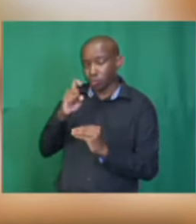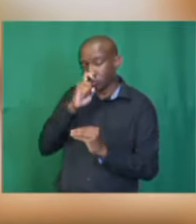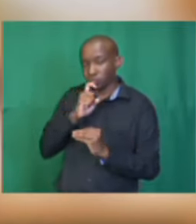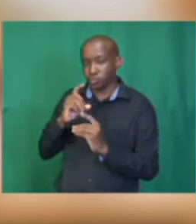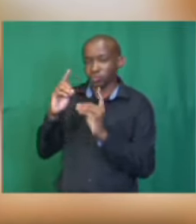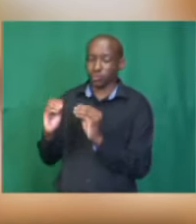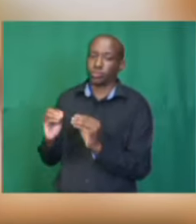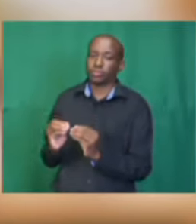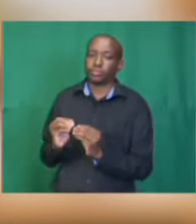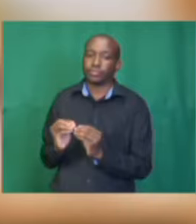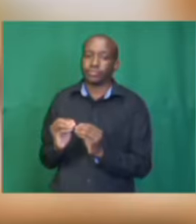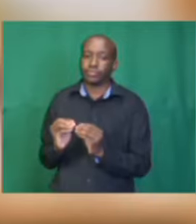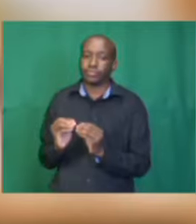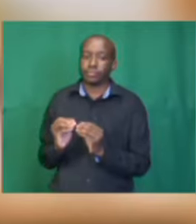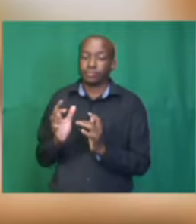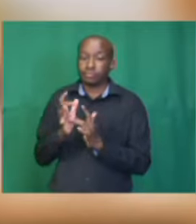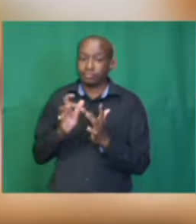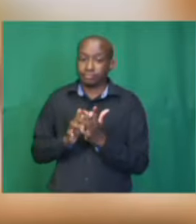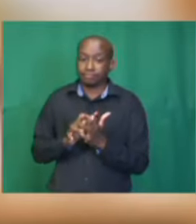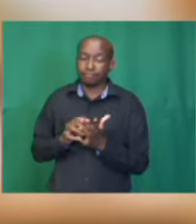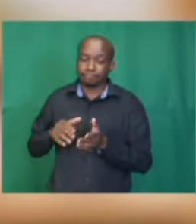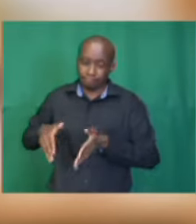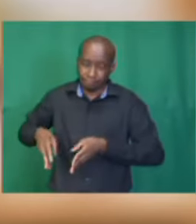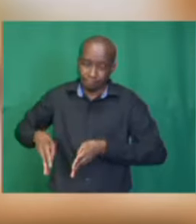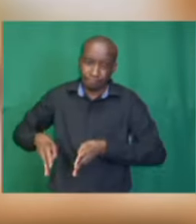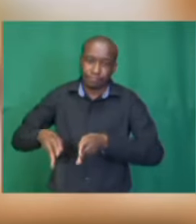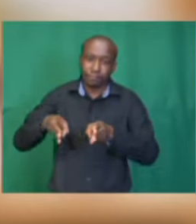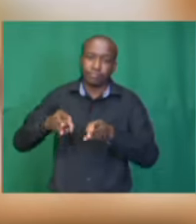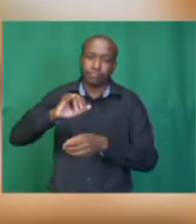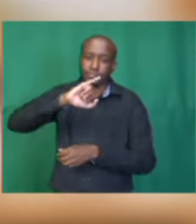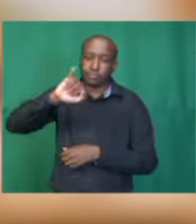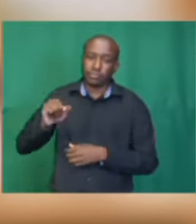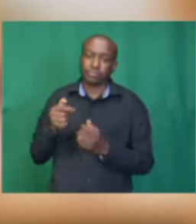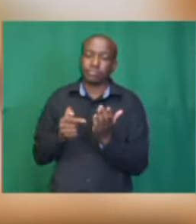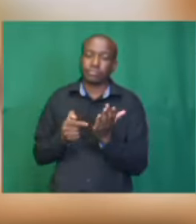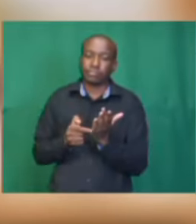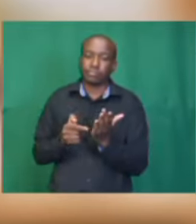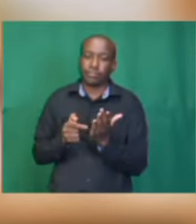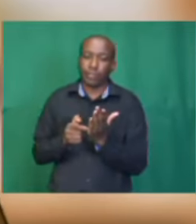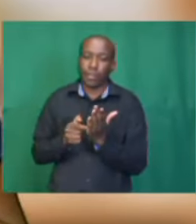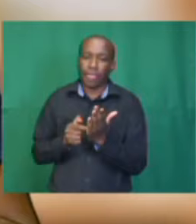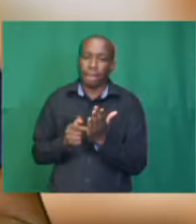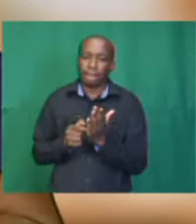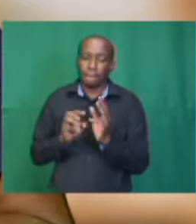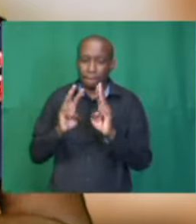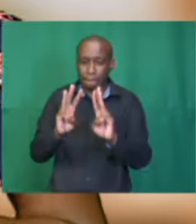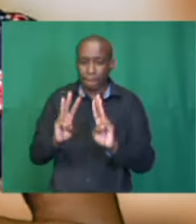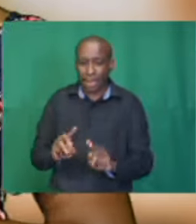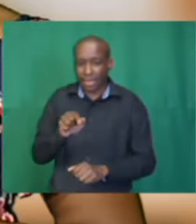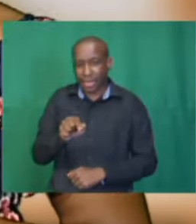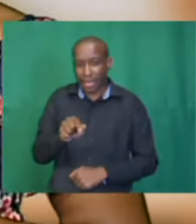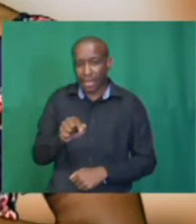Jesus Christ, on his way to Jerusalem, and when they drew near a place called Bethphage